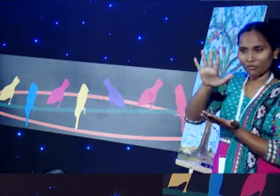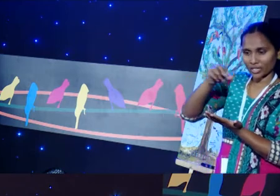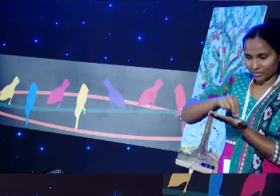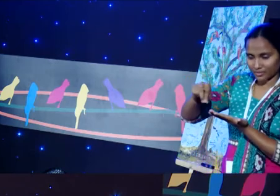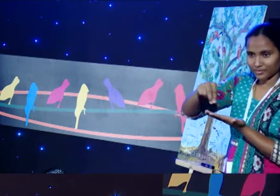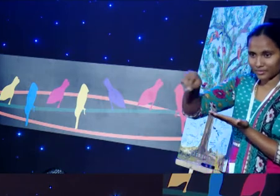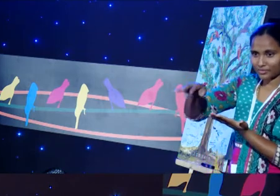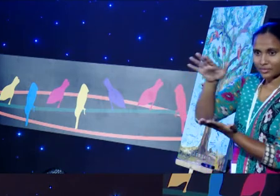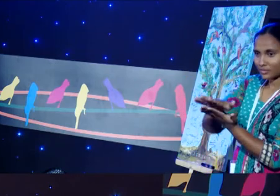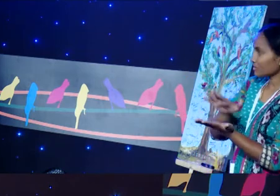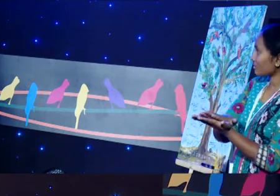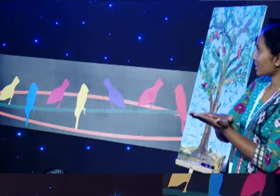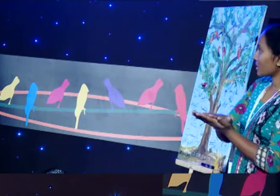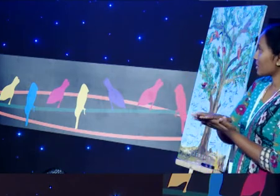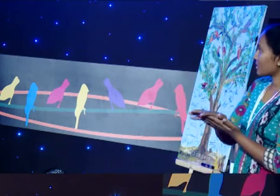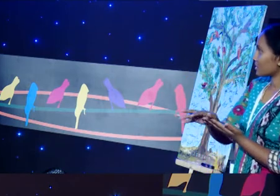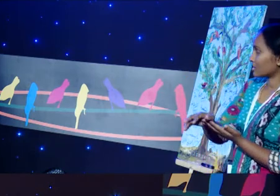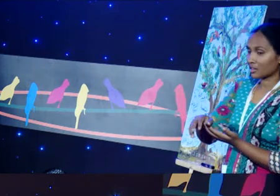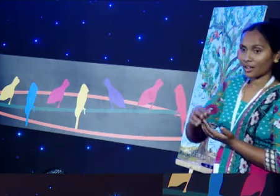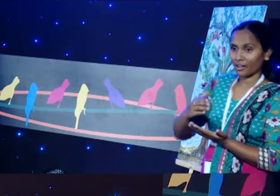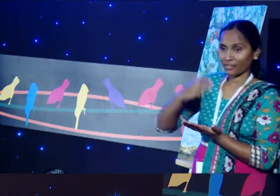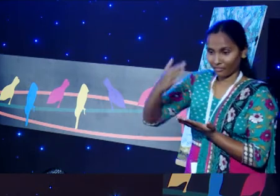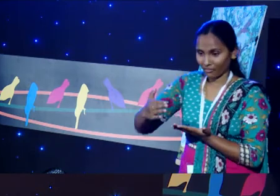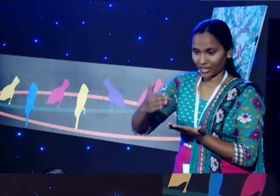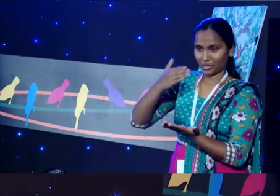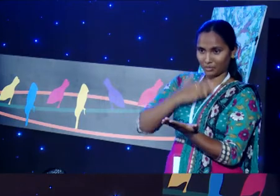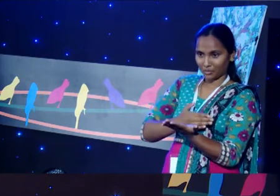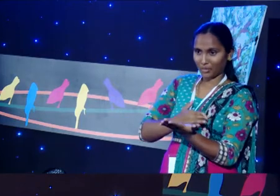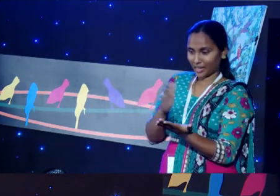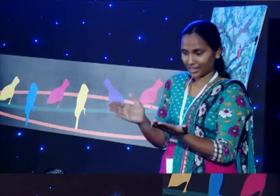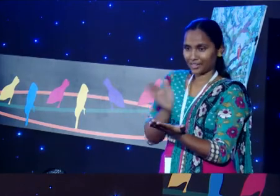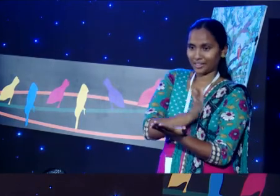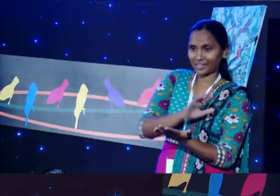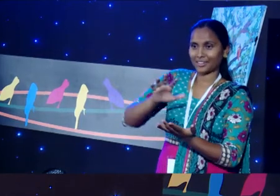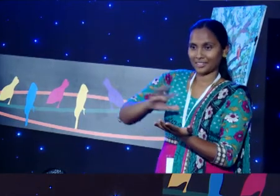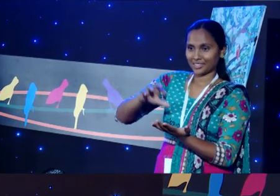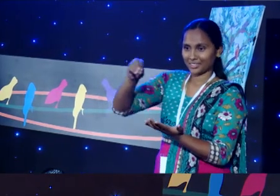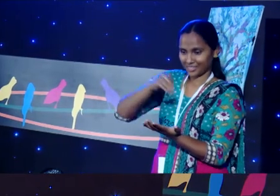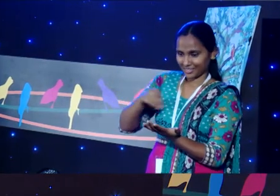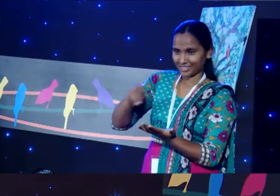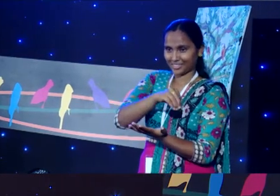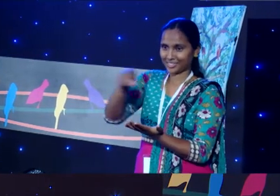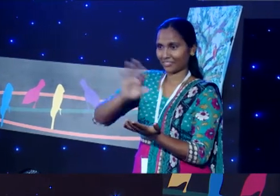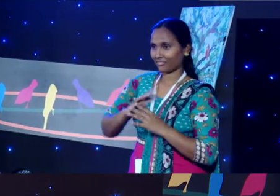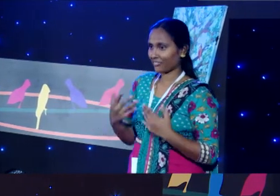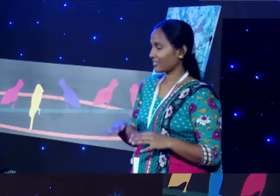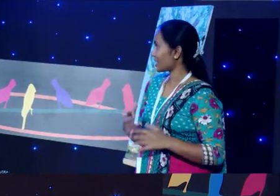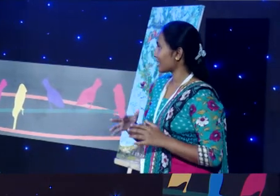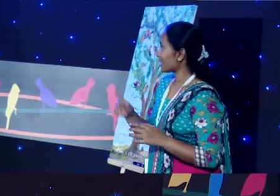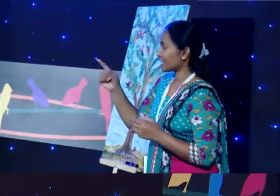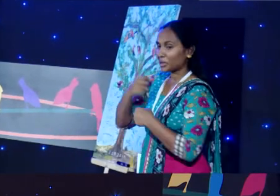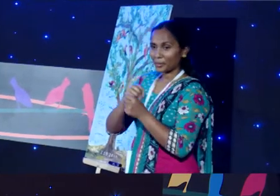the basic idea is the front one is for the front, back one is go back, take a left and take a right. And can we use this sort of a